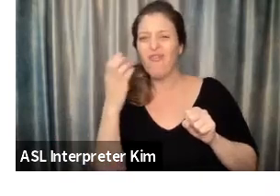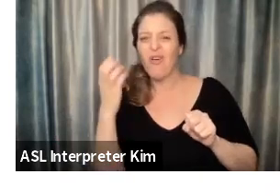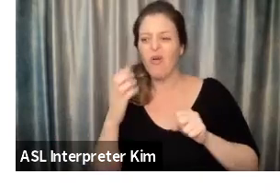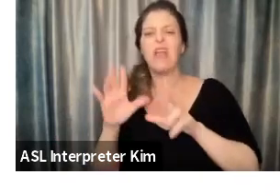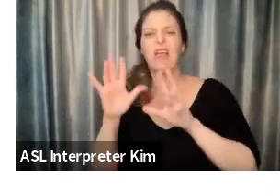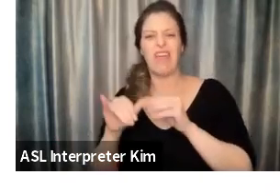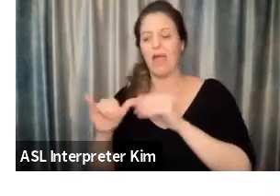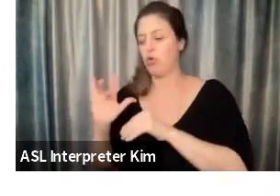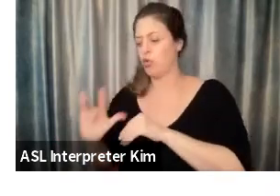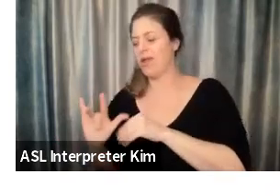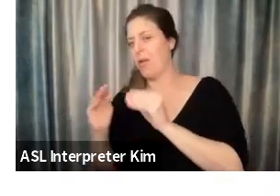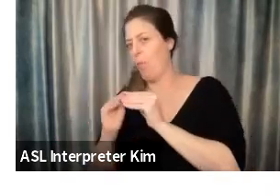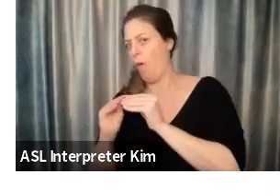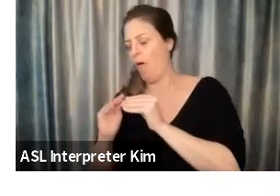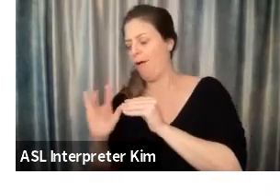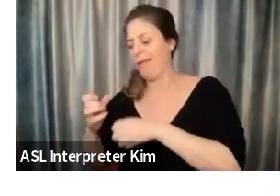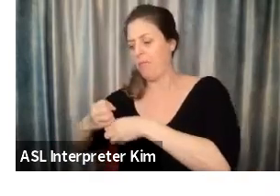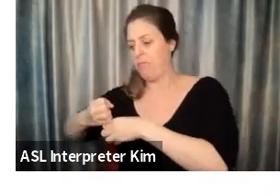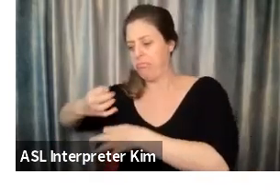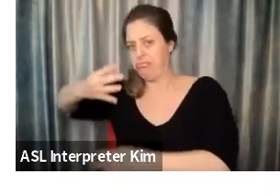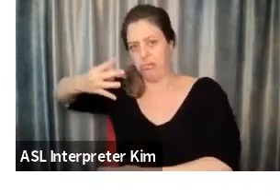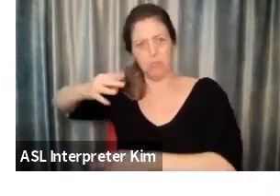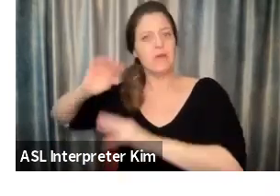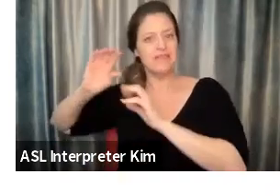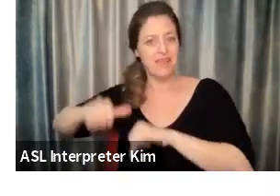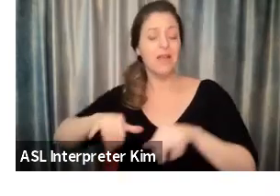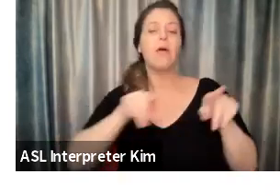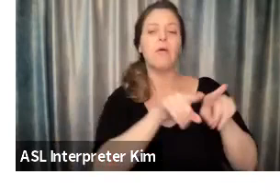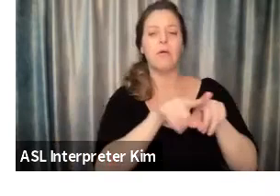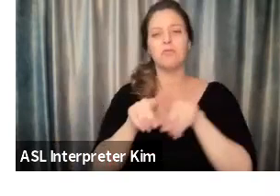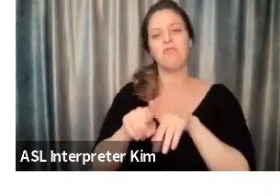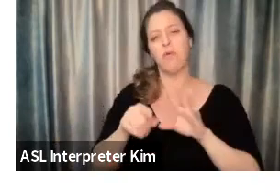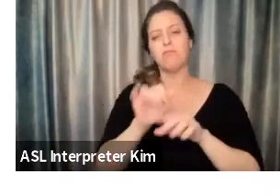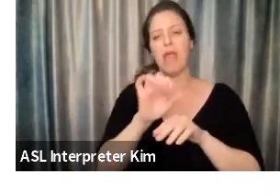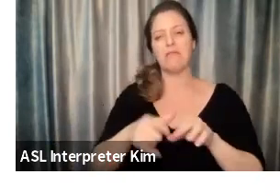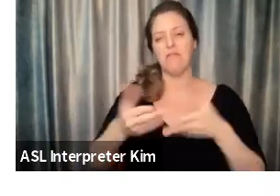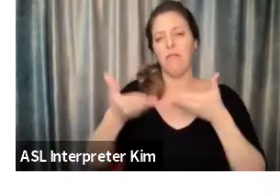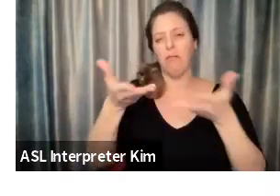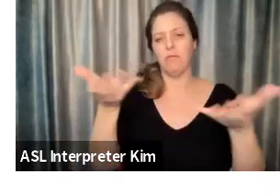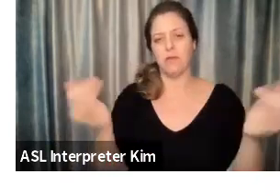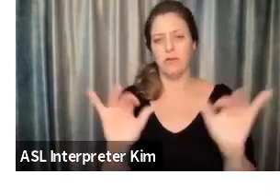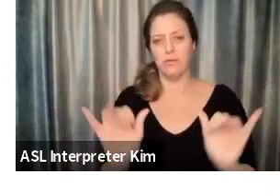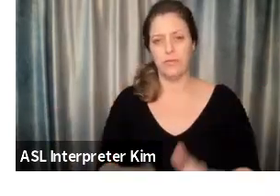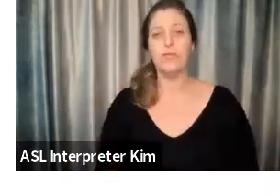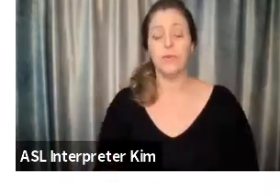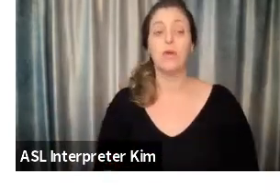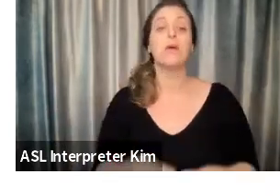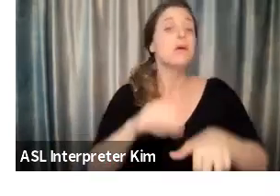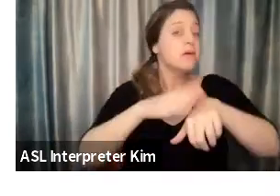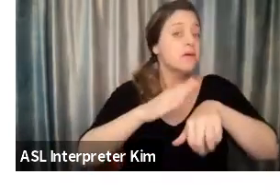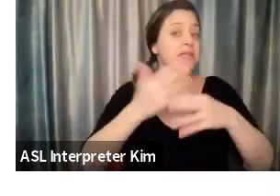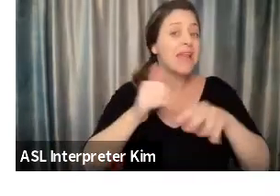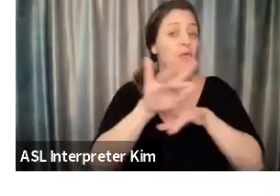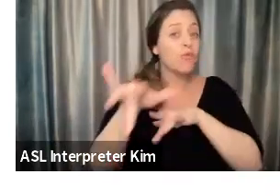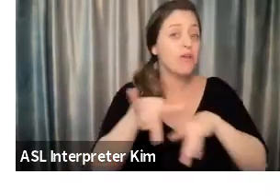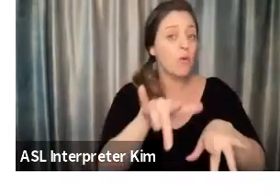into the presentation that there's a variety of languages available for today. If we mentioned, this presentation is recorded, and we'll